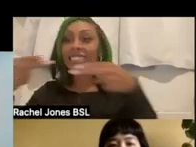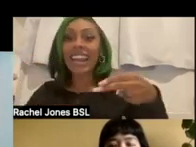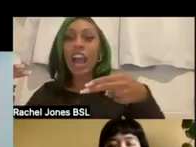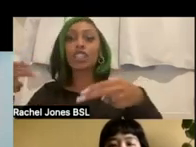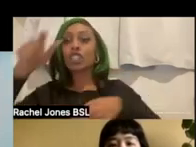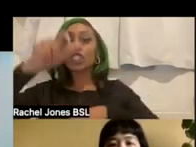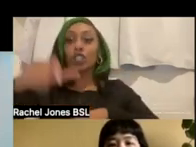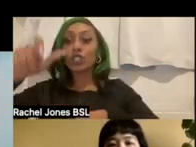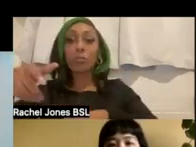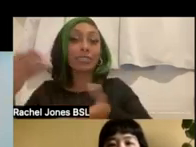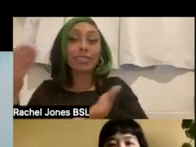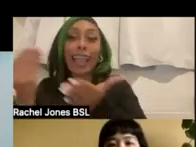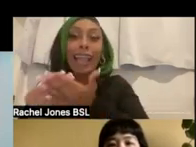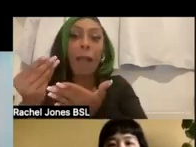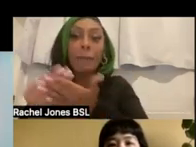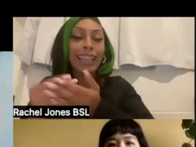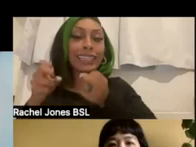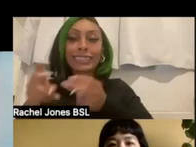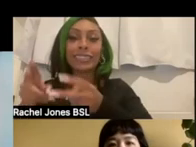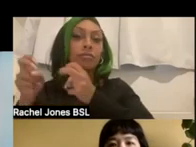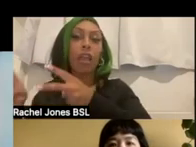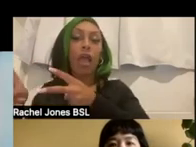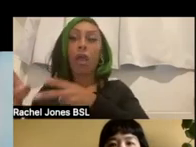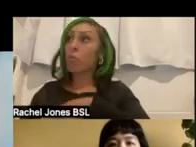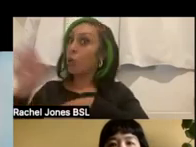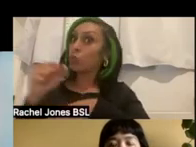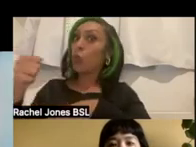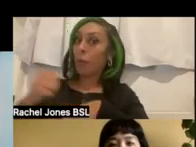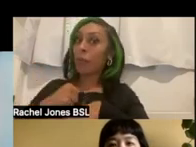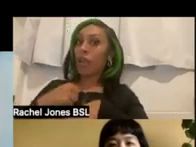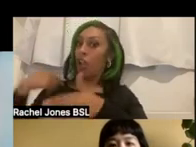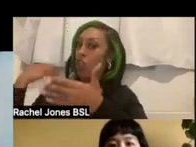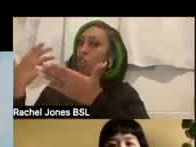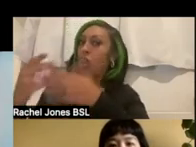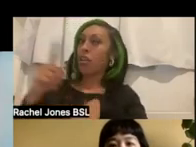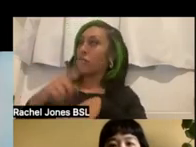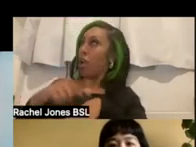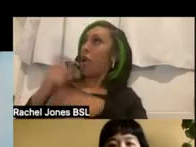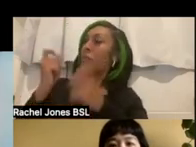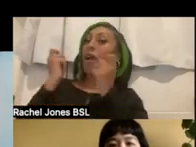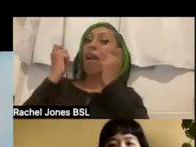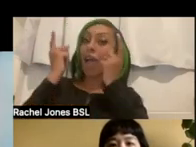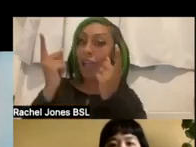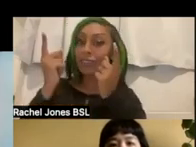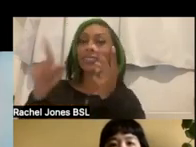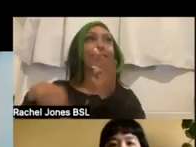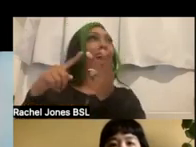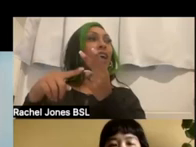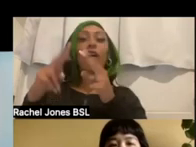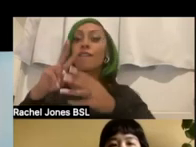And it took me a while to understand and to find the vocabulary to even describe my